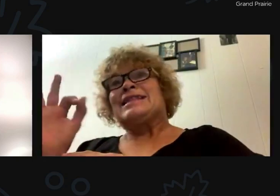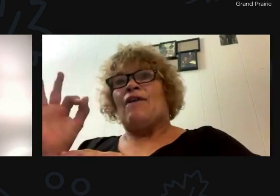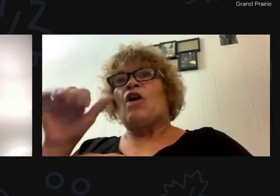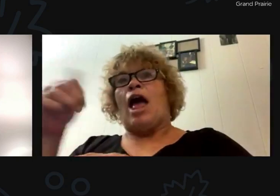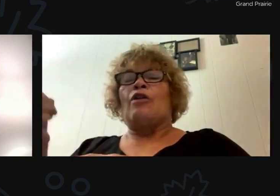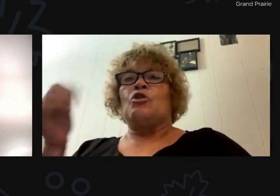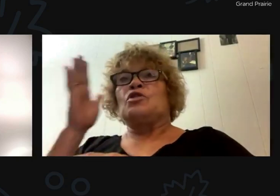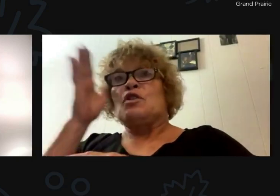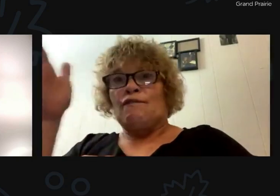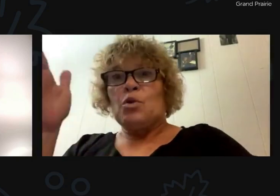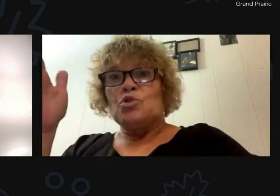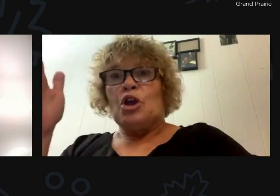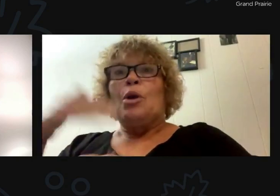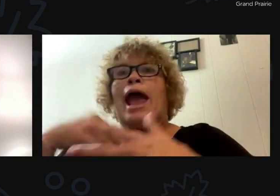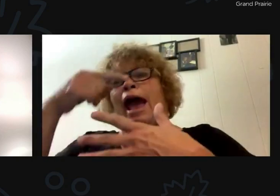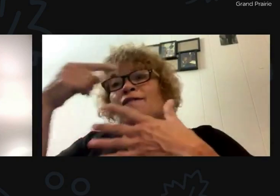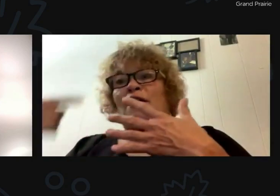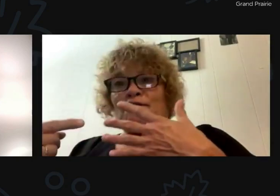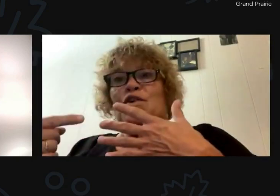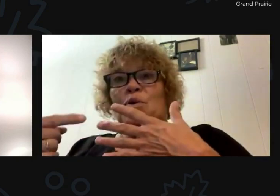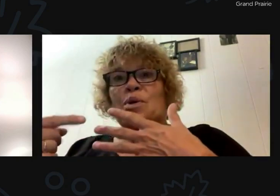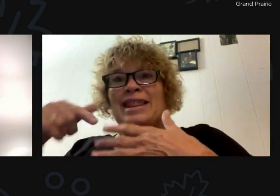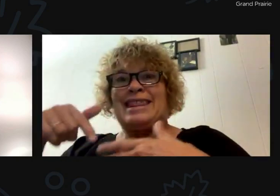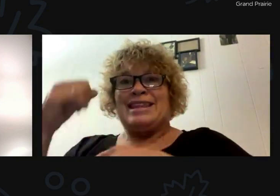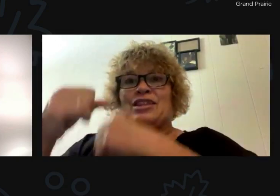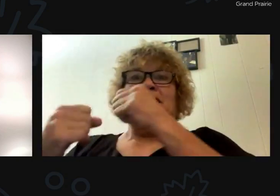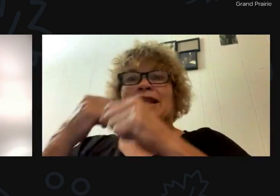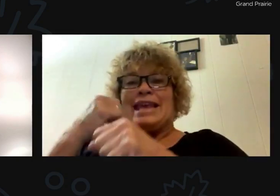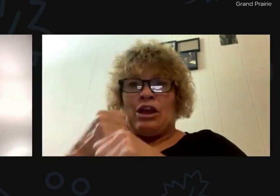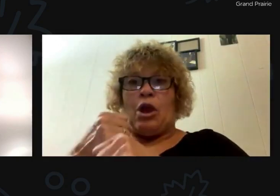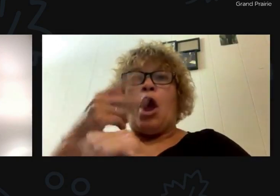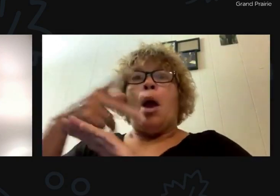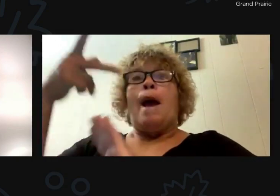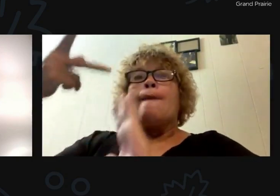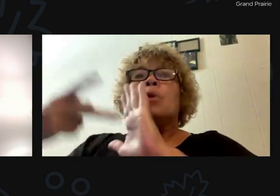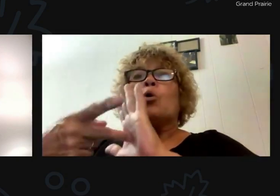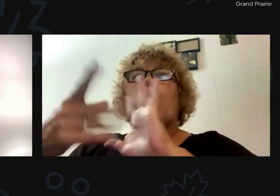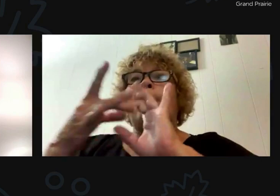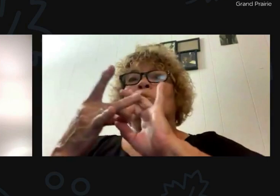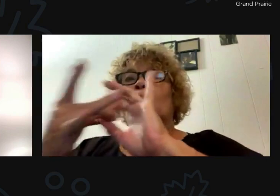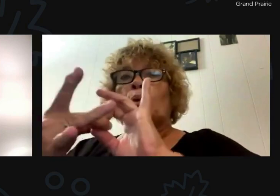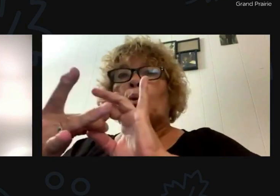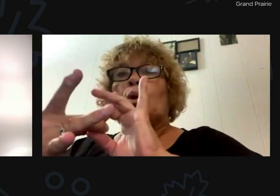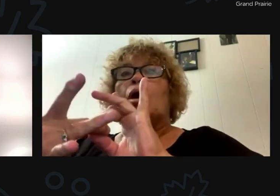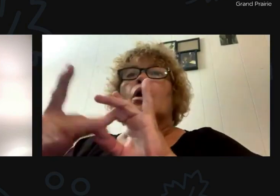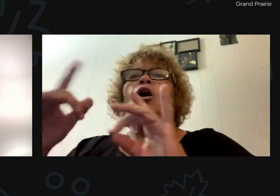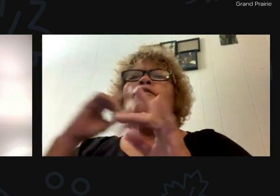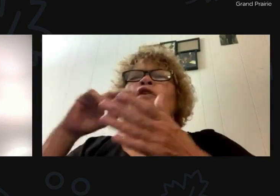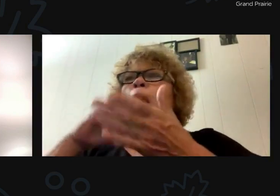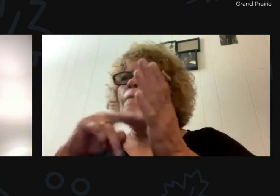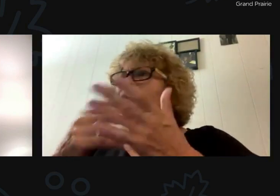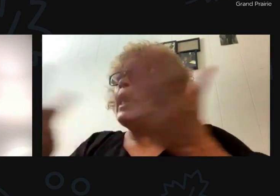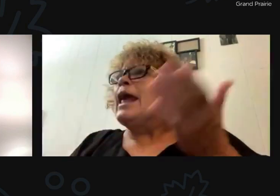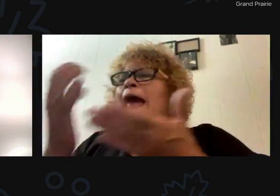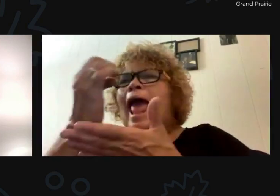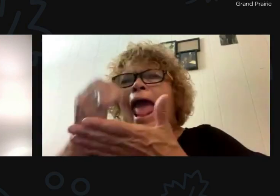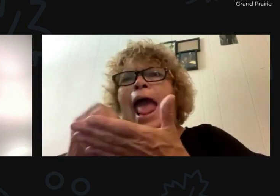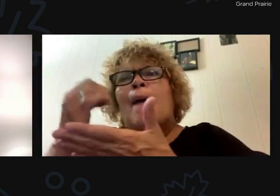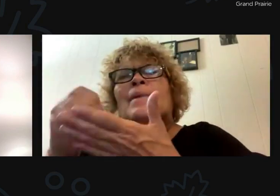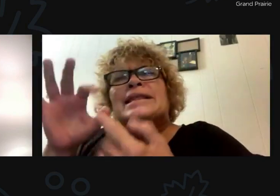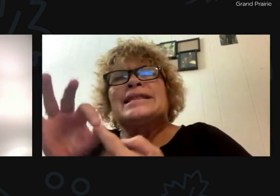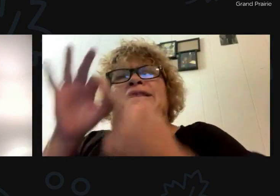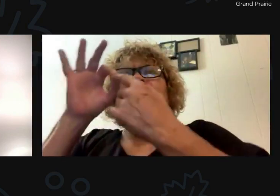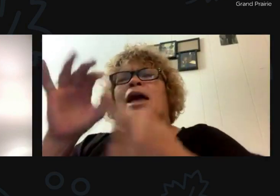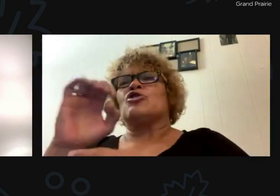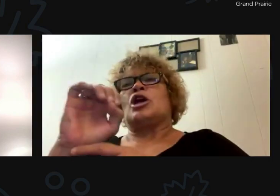had a handful so far this year. Programs are tied to themes and elements present in this new special exhibit at the